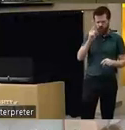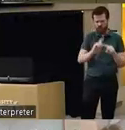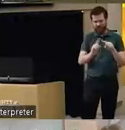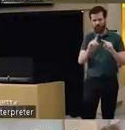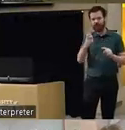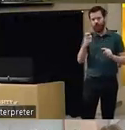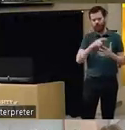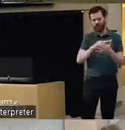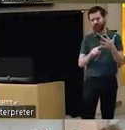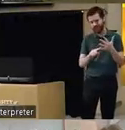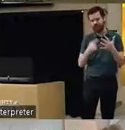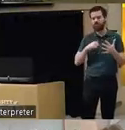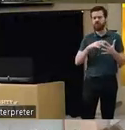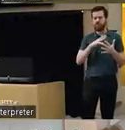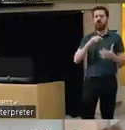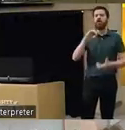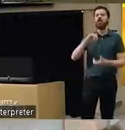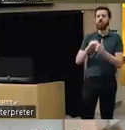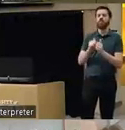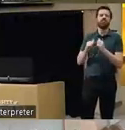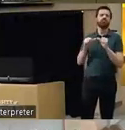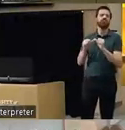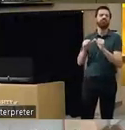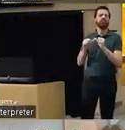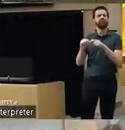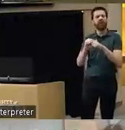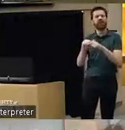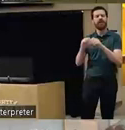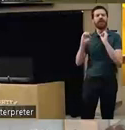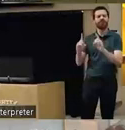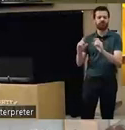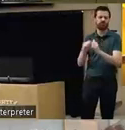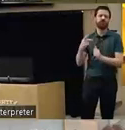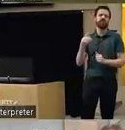So we pair that with ongoing education and training of PCPs.